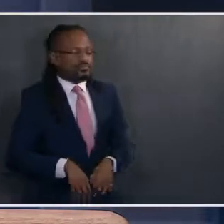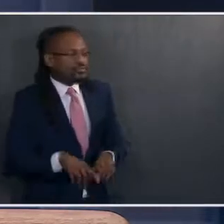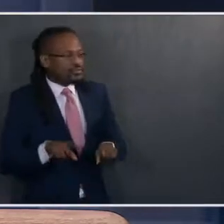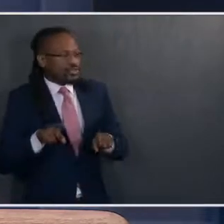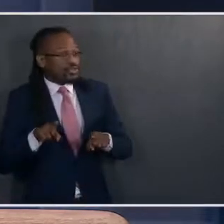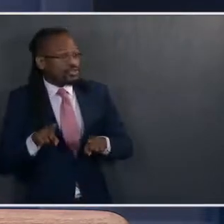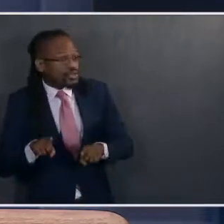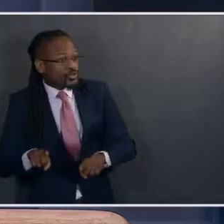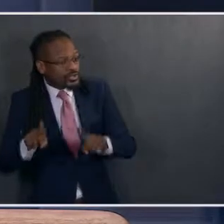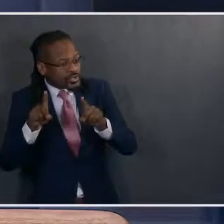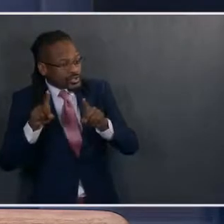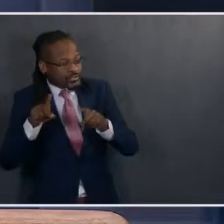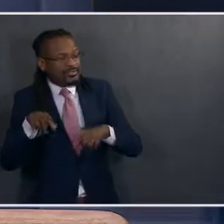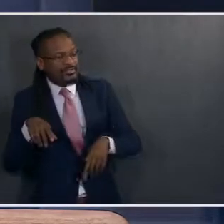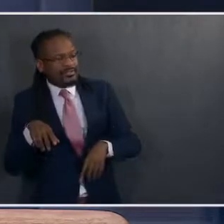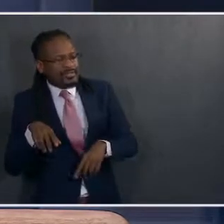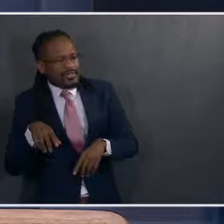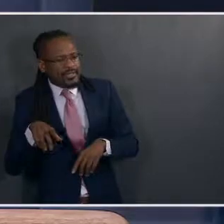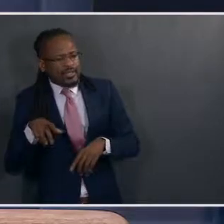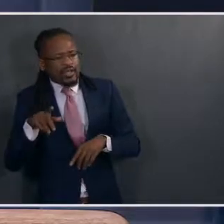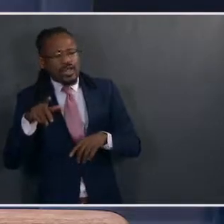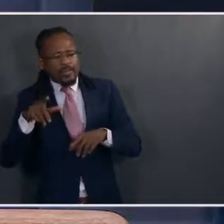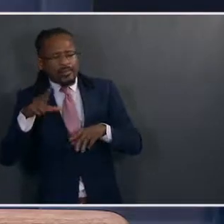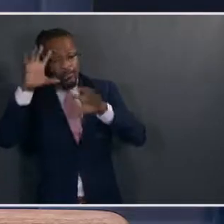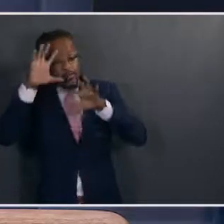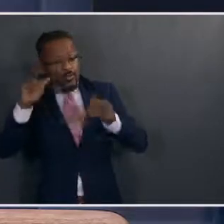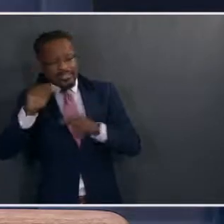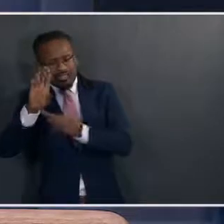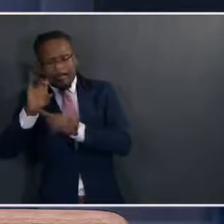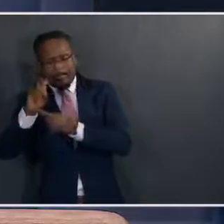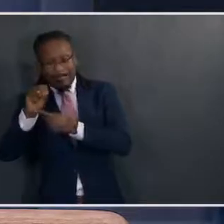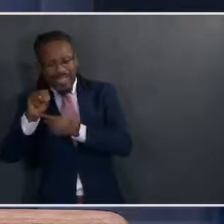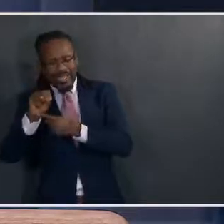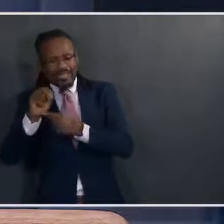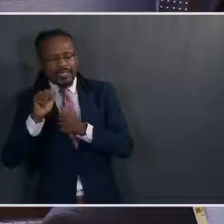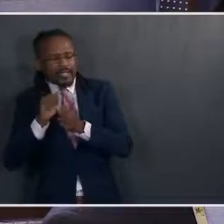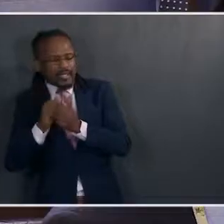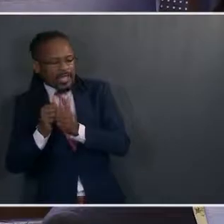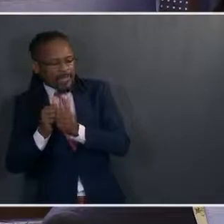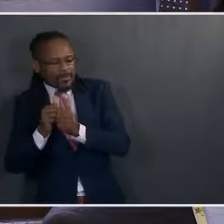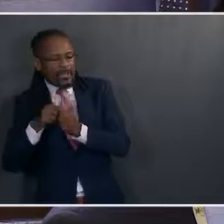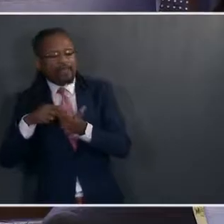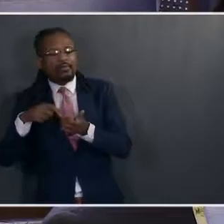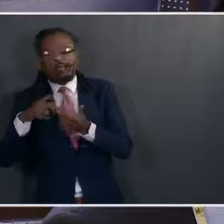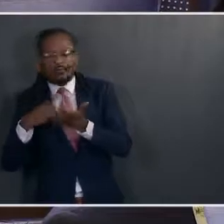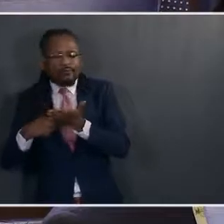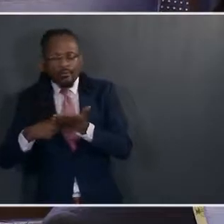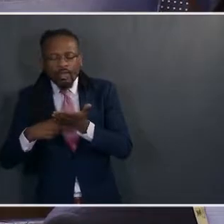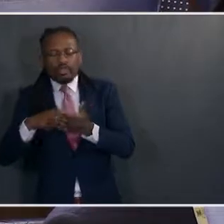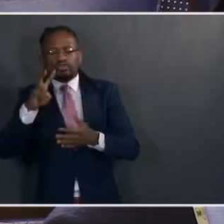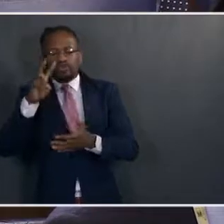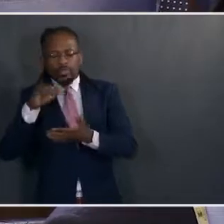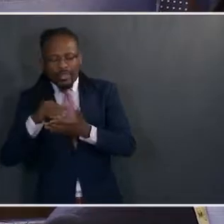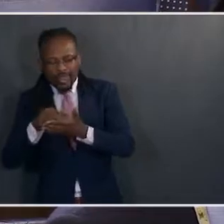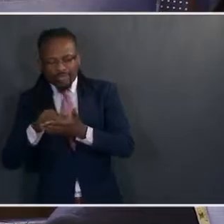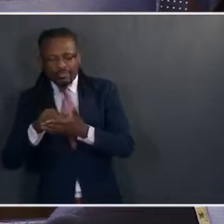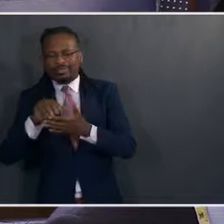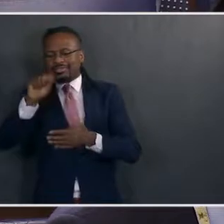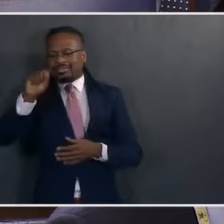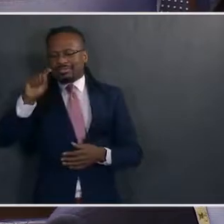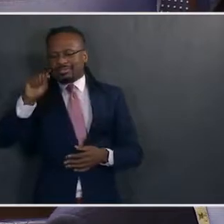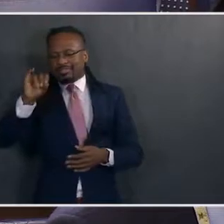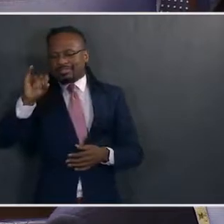runoffs, President Biden campaigned specifically on $2,000 stimulus checks. And obviously, as we've discussed,